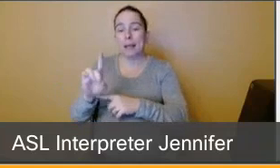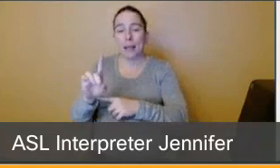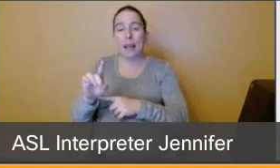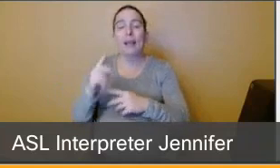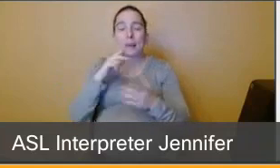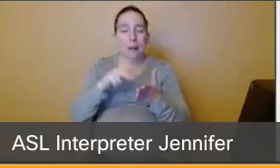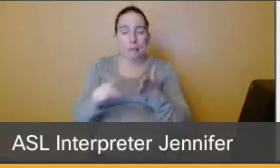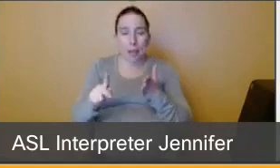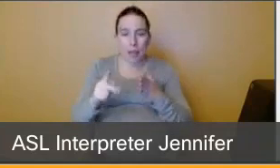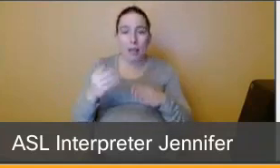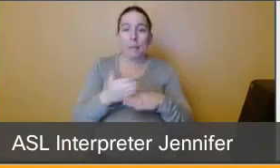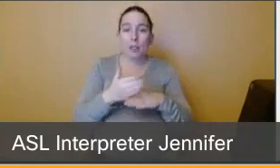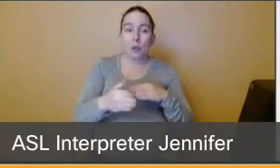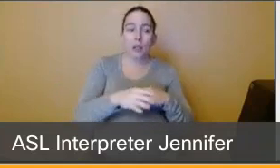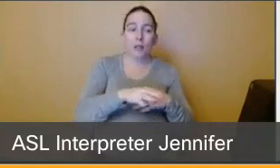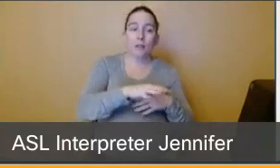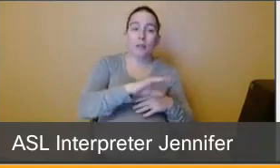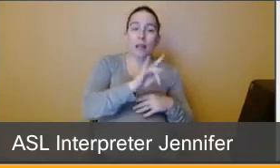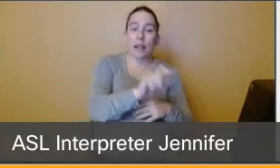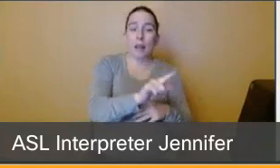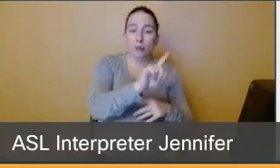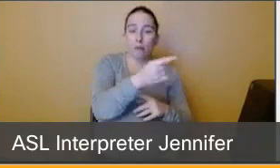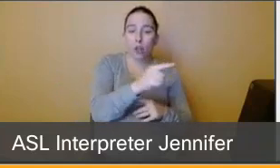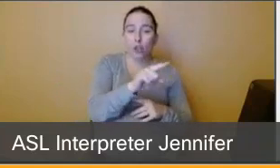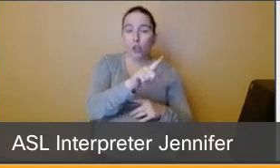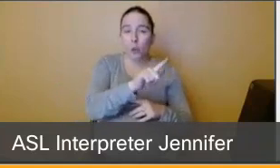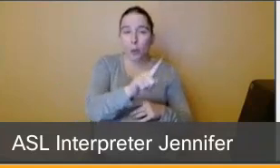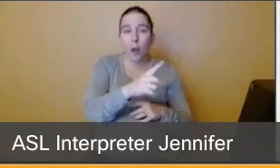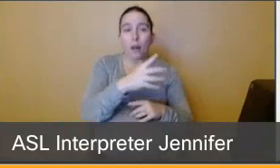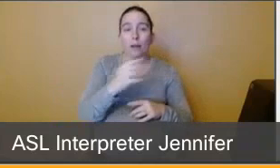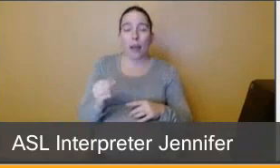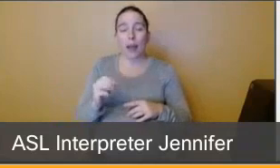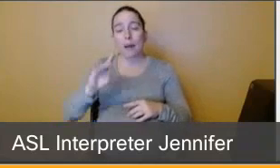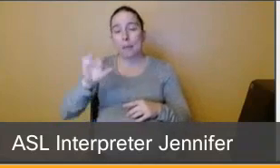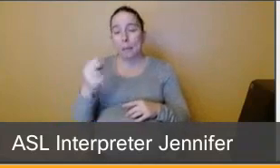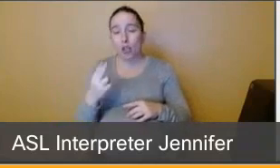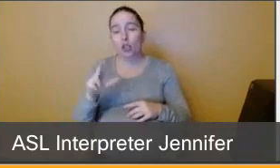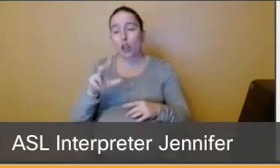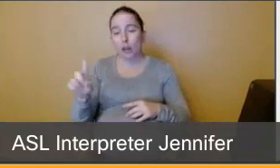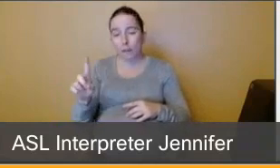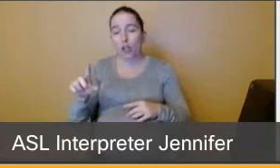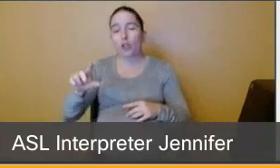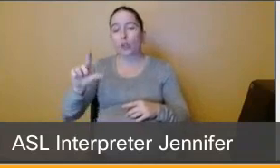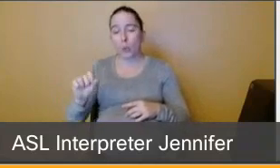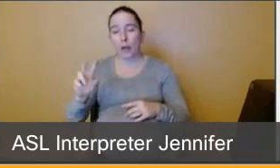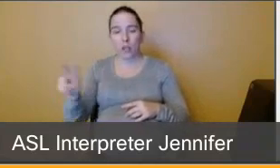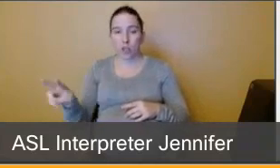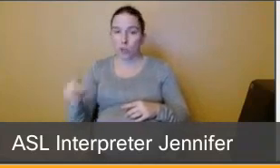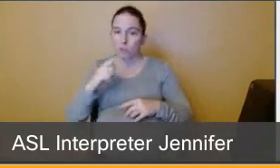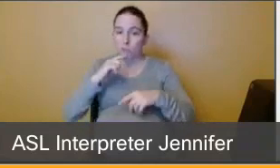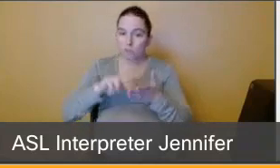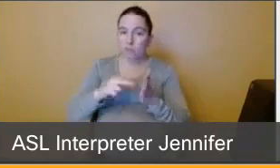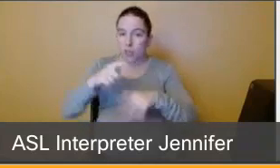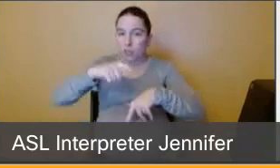between 4/1/21 and March 31st, 2022. So it's definitely a time-limited benefit